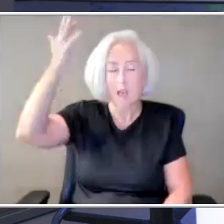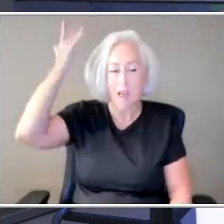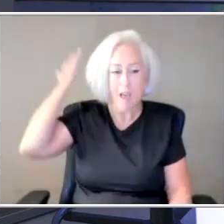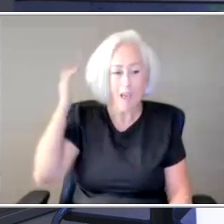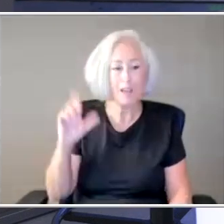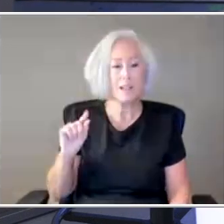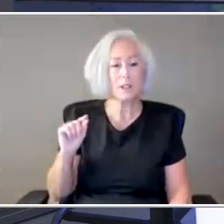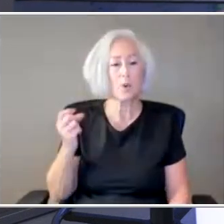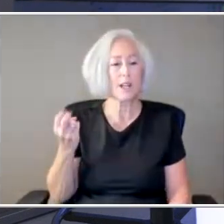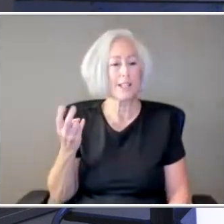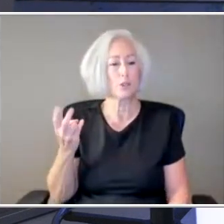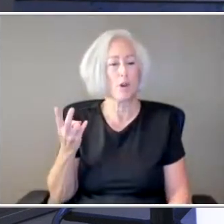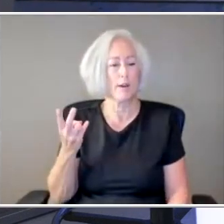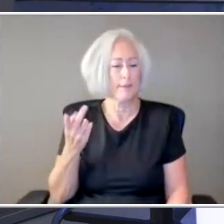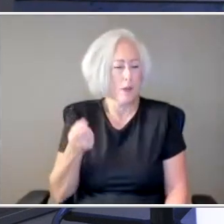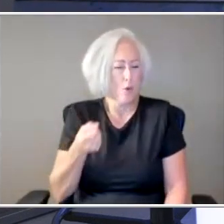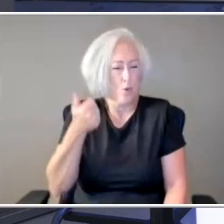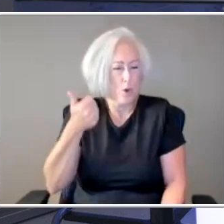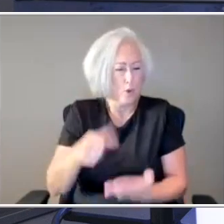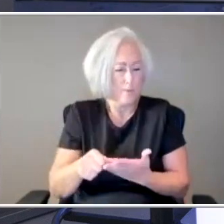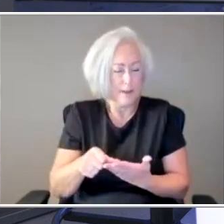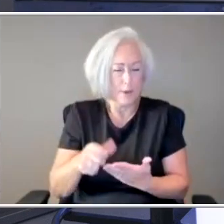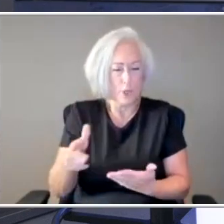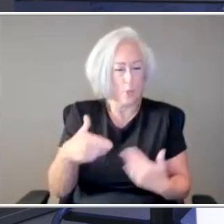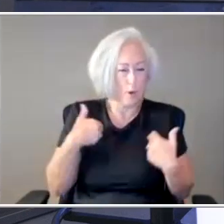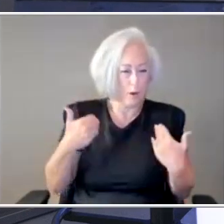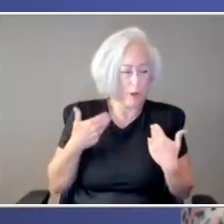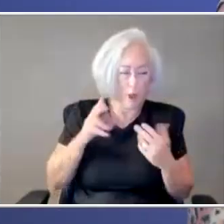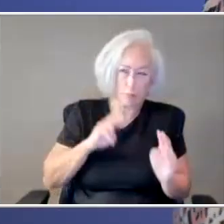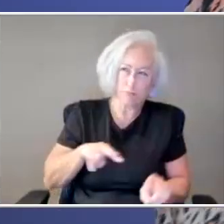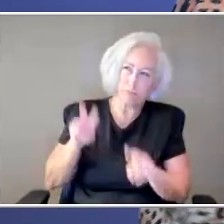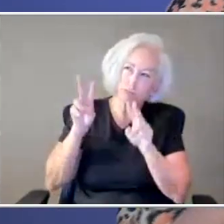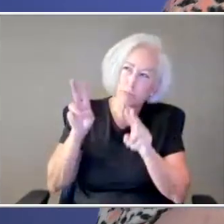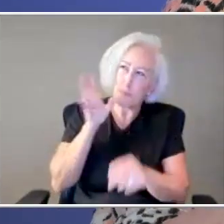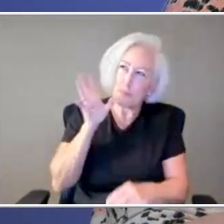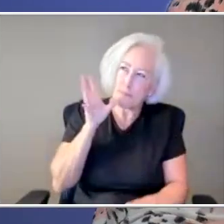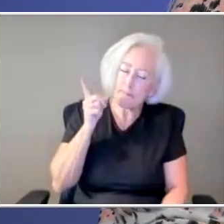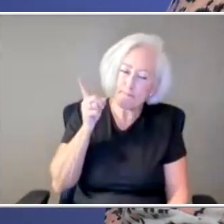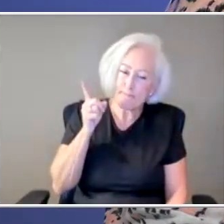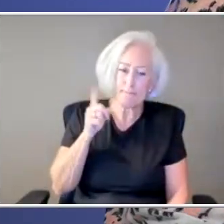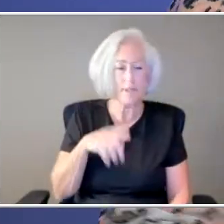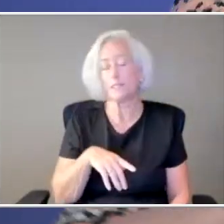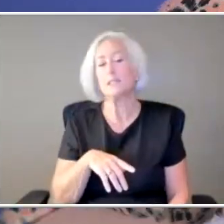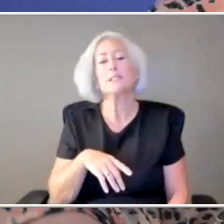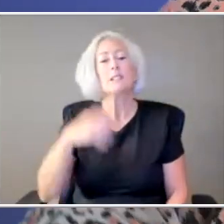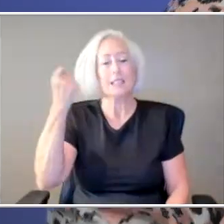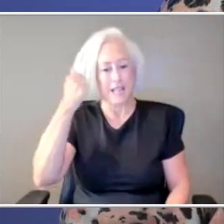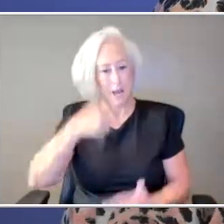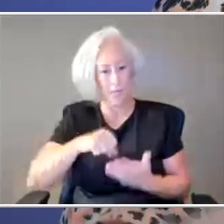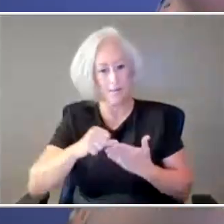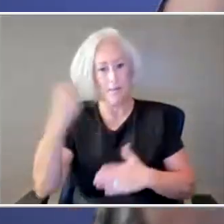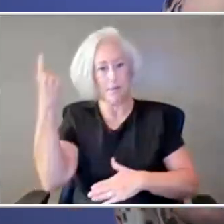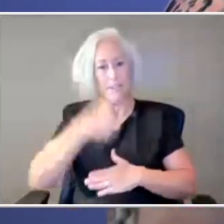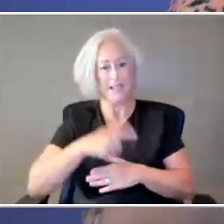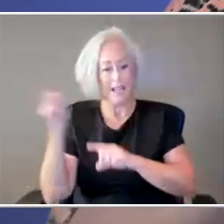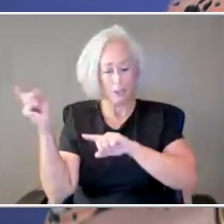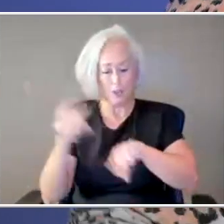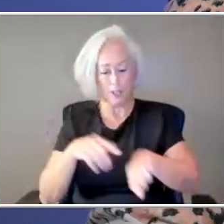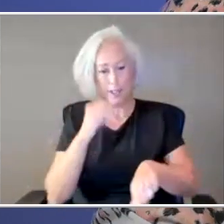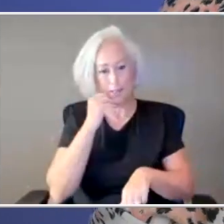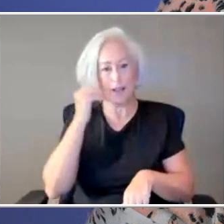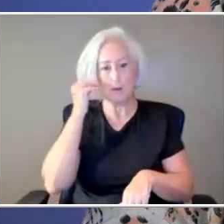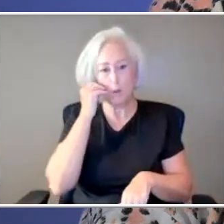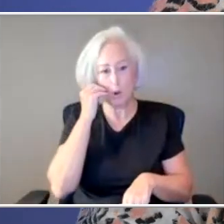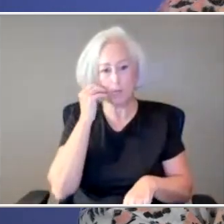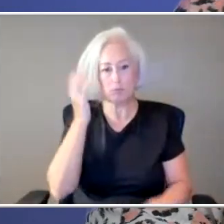for you, younger, watching mom go through this? I remember the day they came home, her and my dad, and it was just very serious, and I was